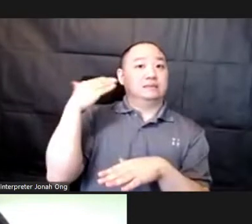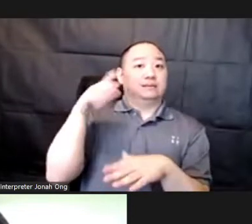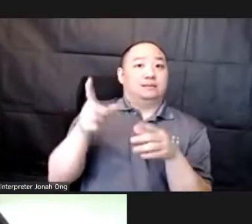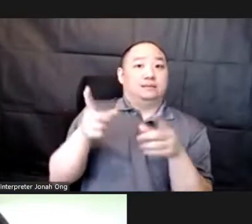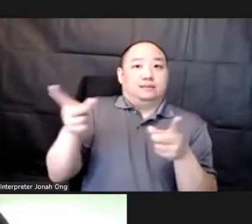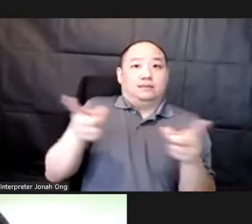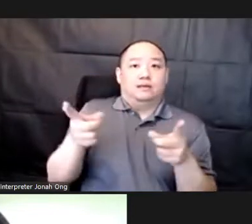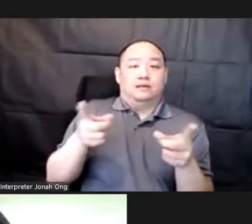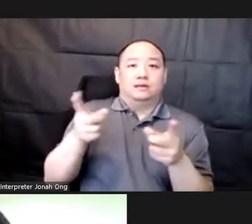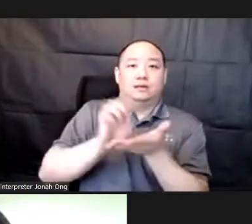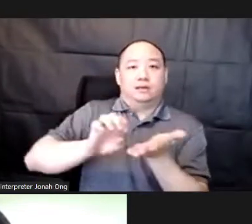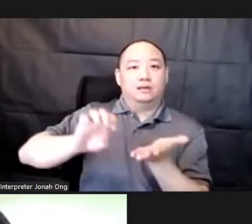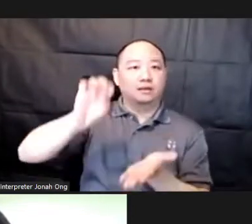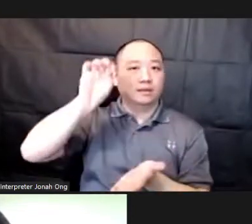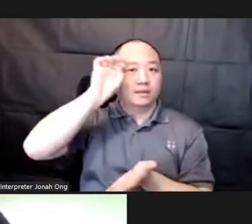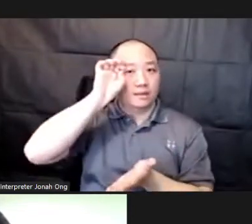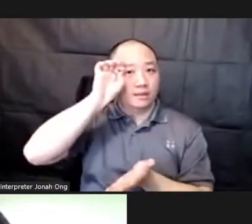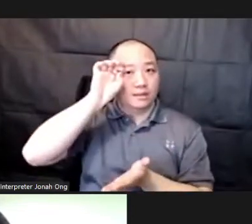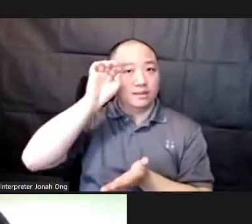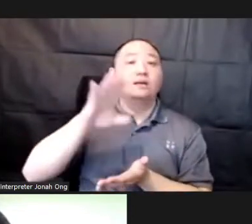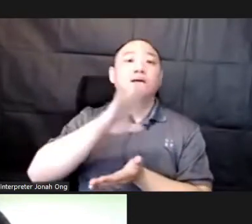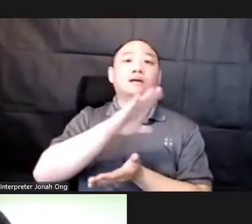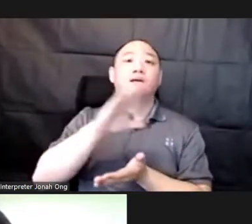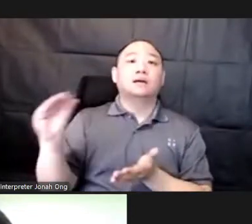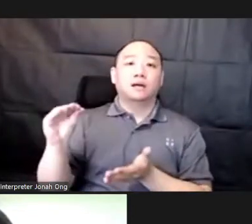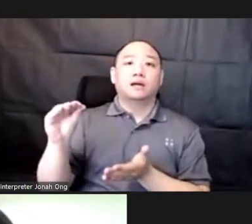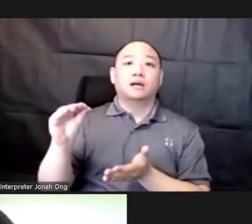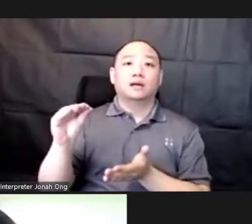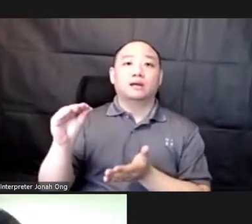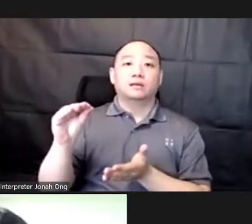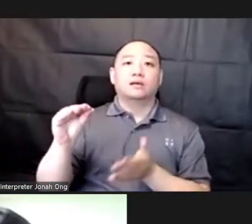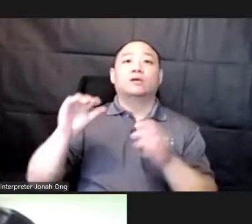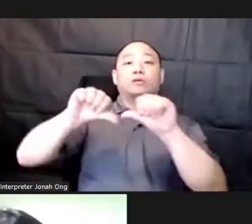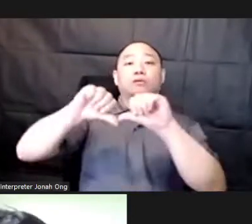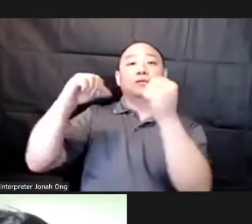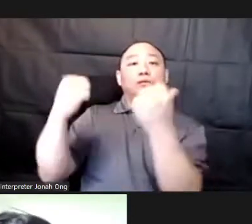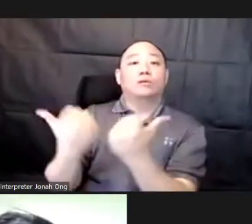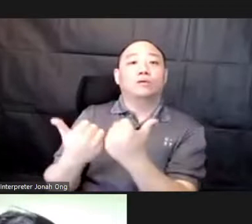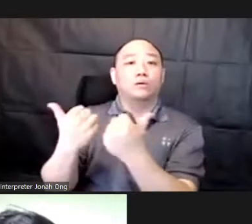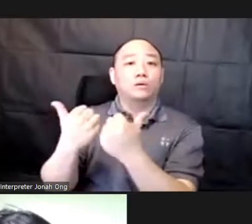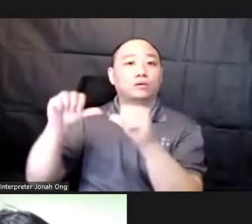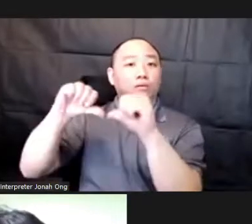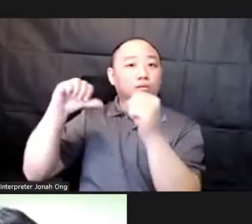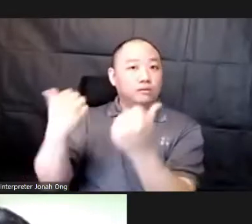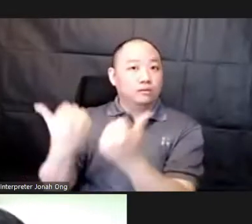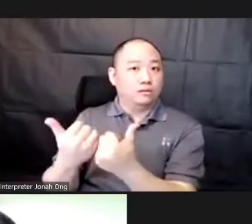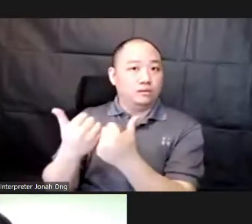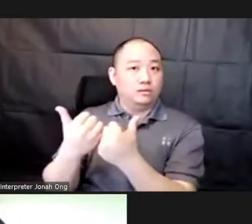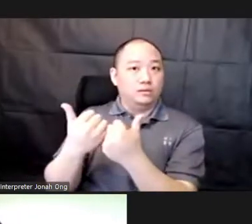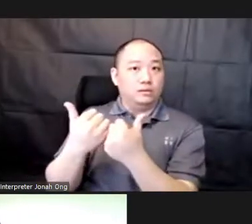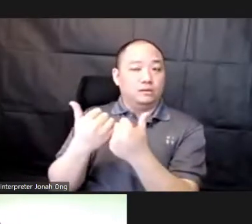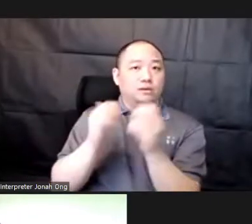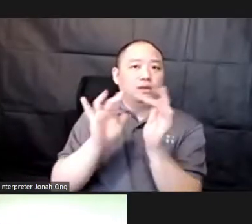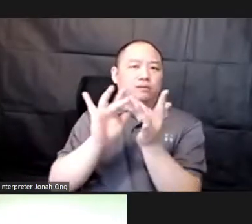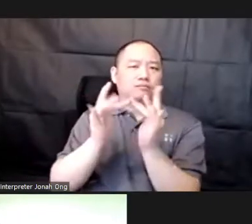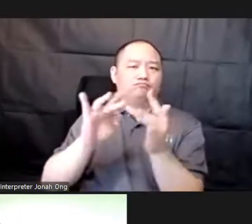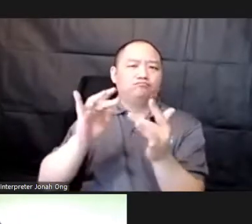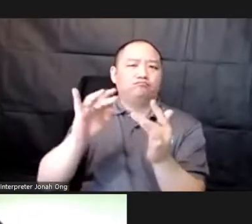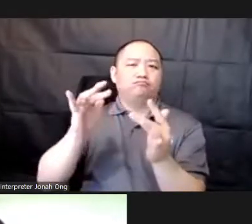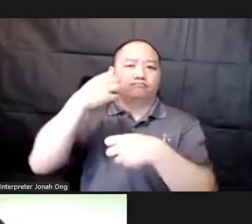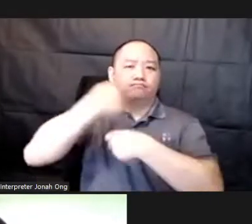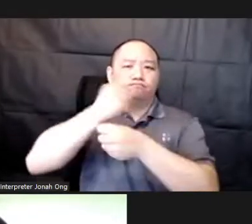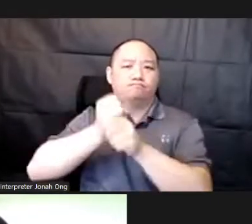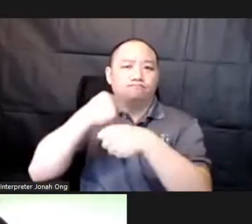Learning at EduNation Malaysia, a nonprofit organization focused on creating online videos to help Malaysian